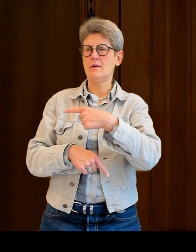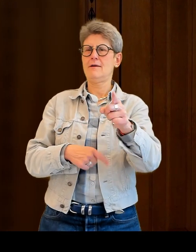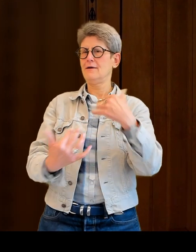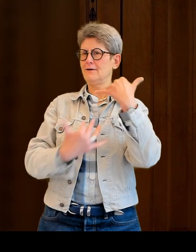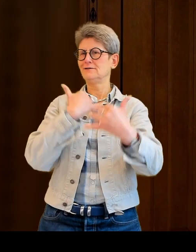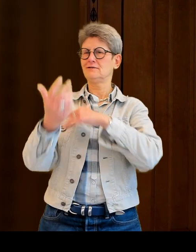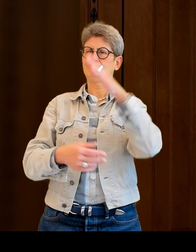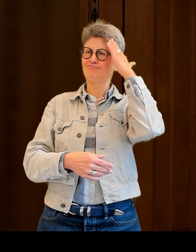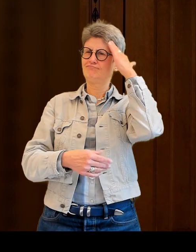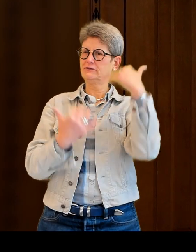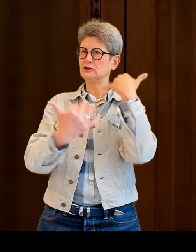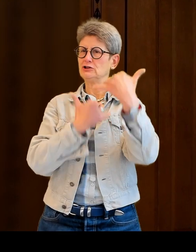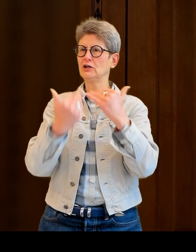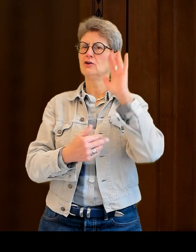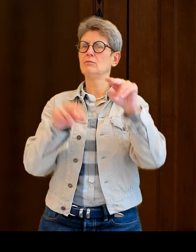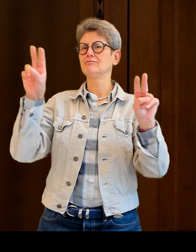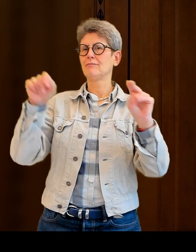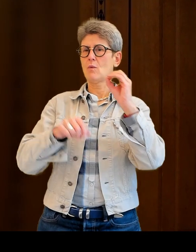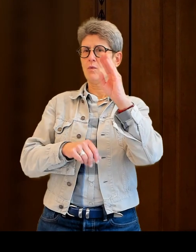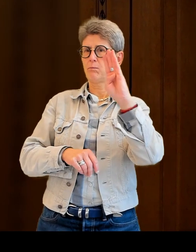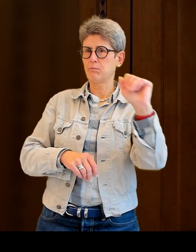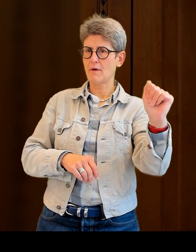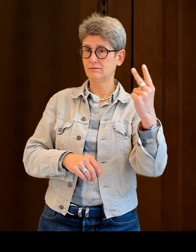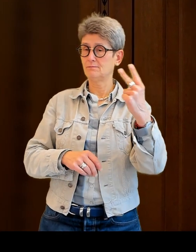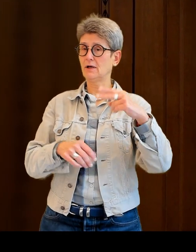told the story of Obavura and Obaisi,